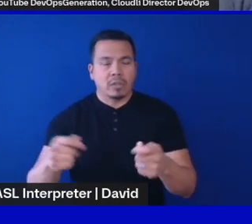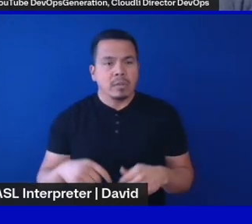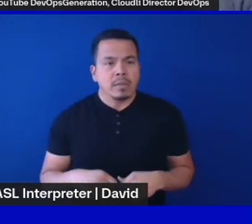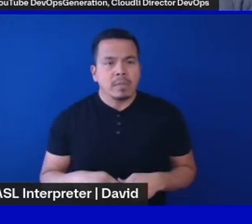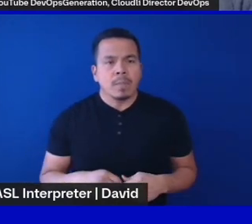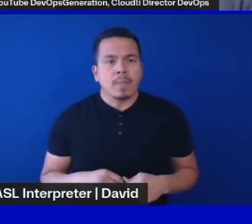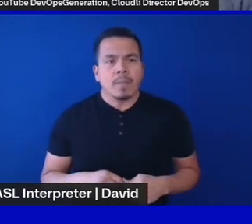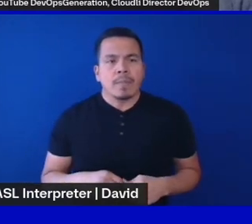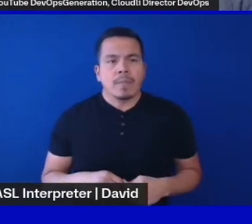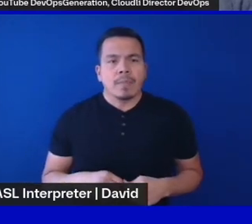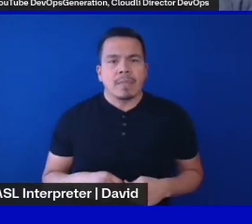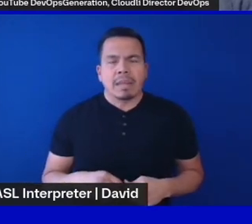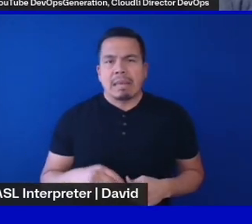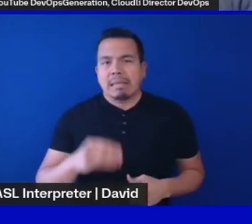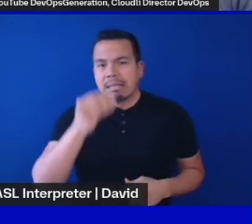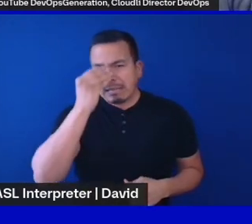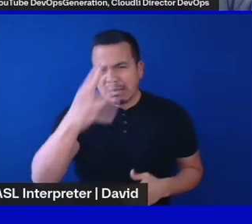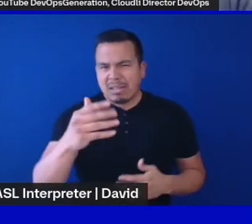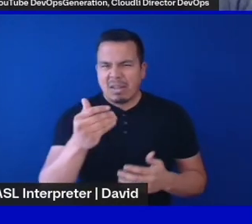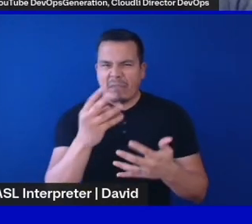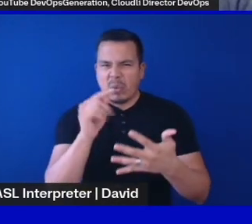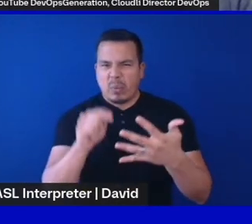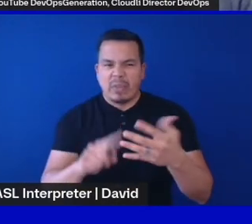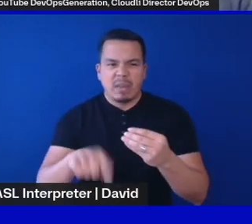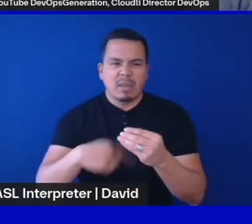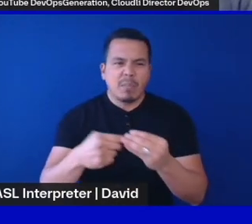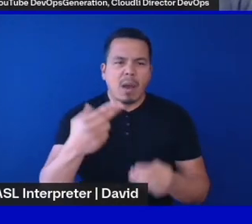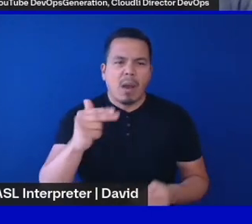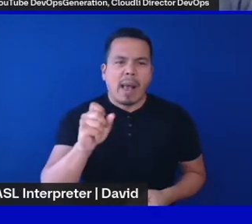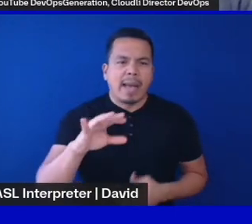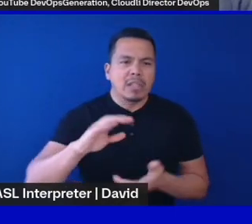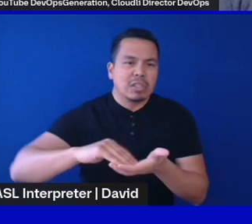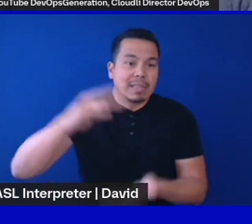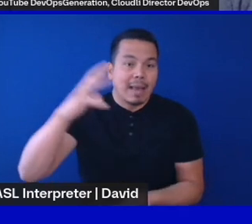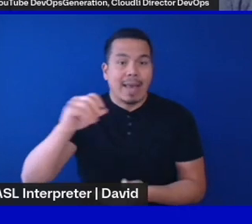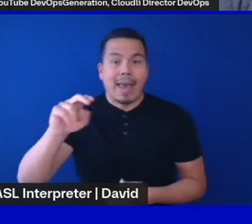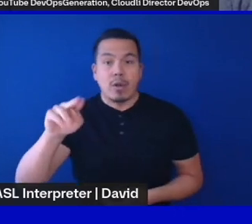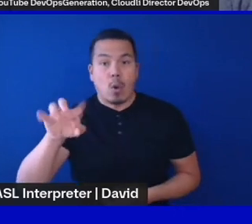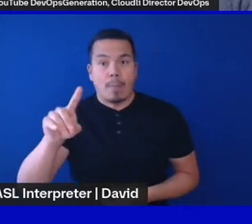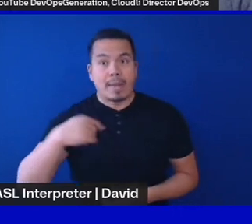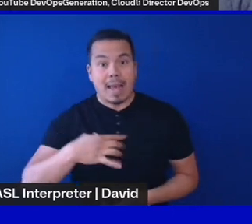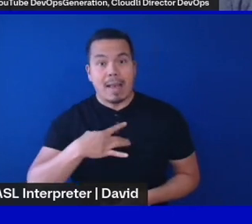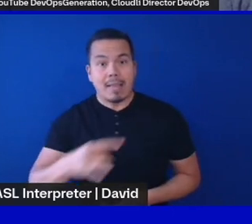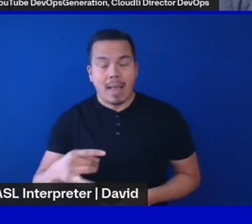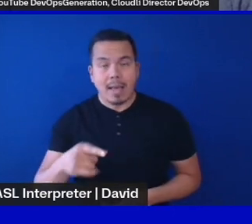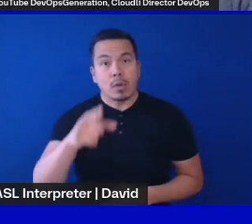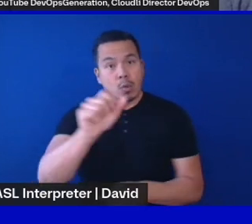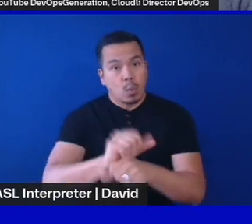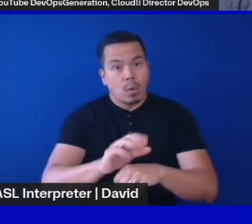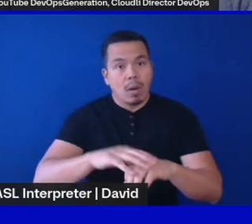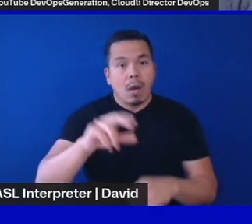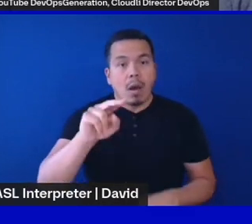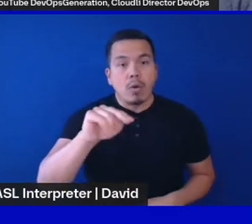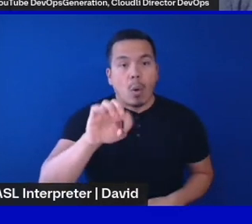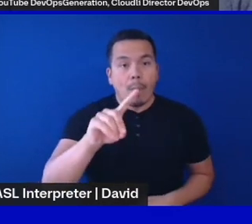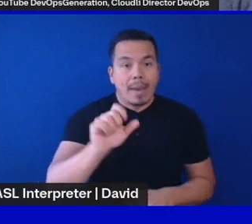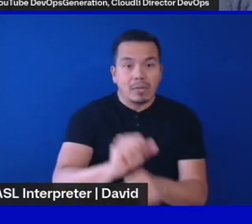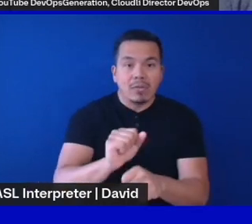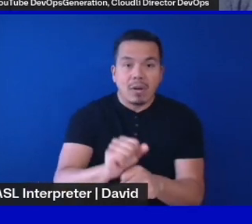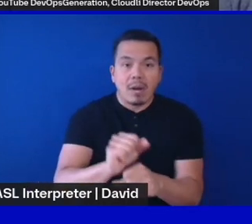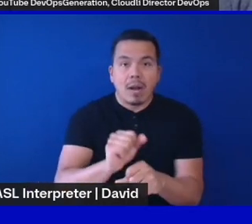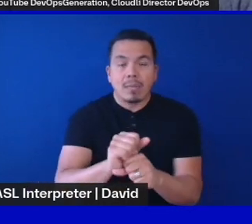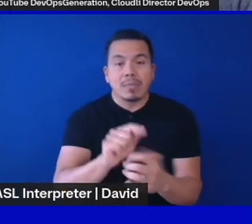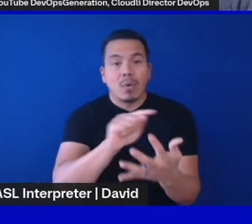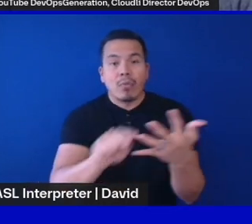things about Hashistack, and especially Nomad, that I appreciate is that when you're working with Nomad jobs, the jobs themselves